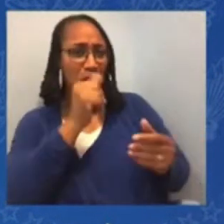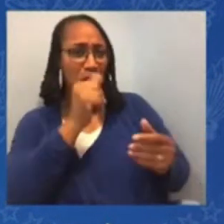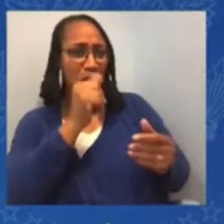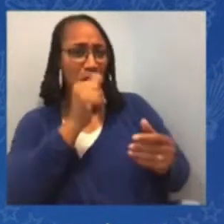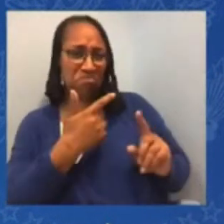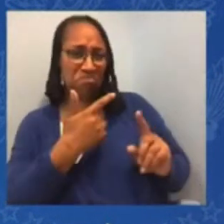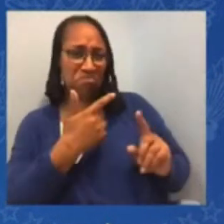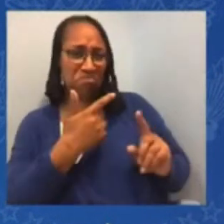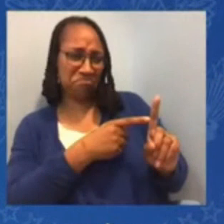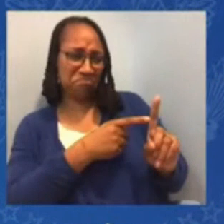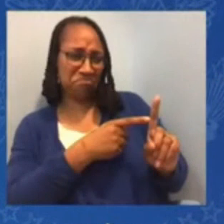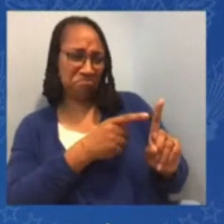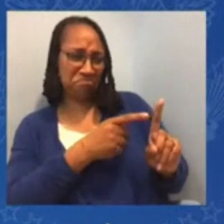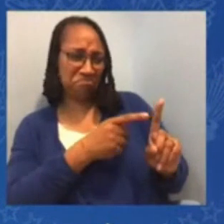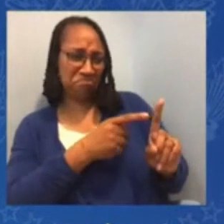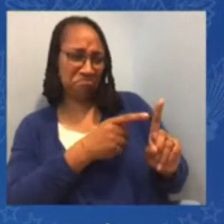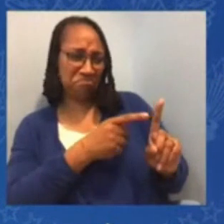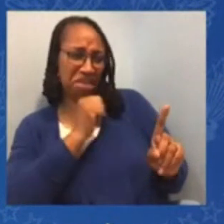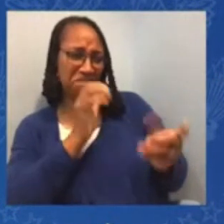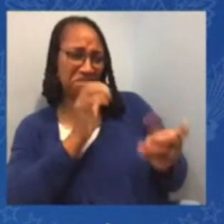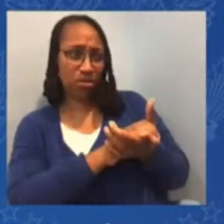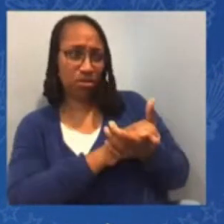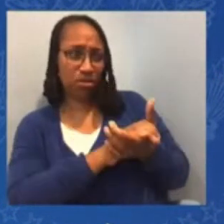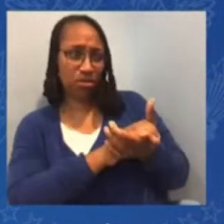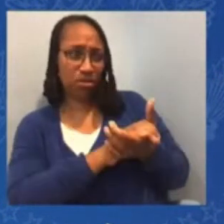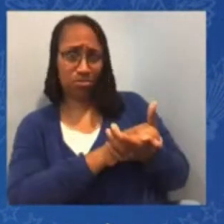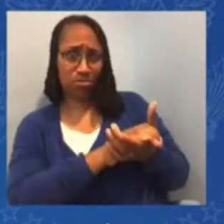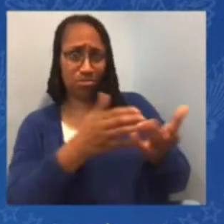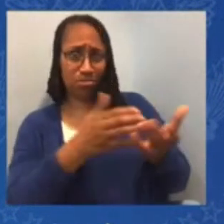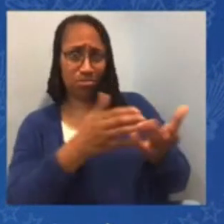a firearm, period.